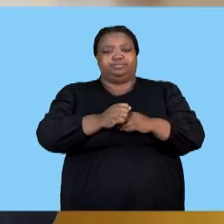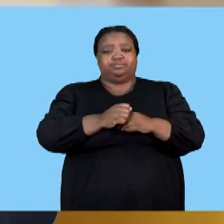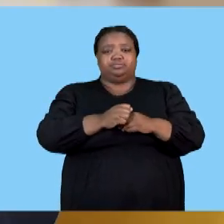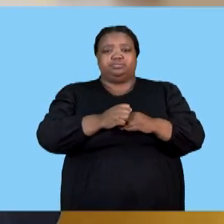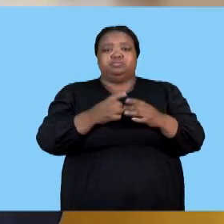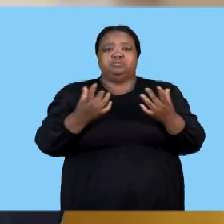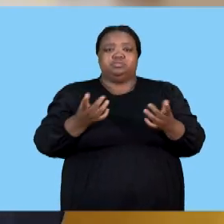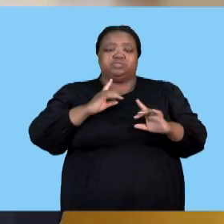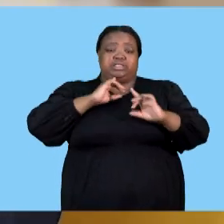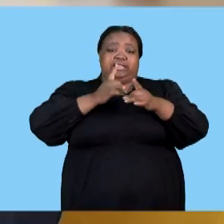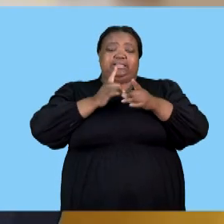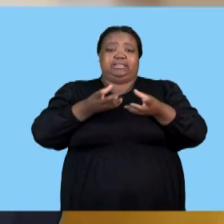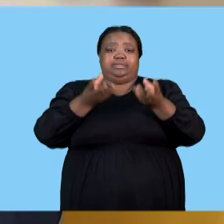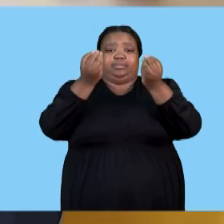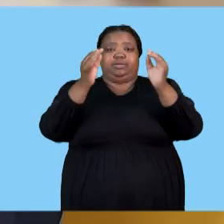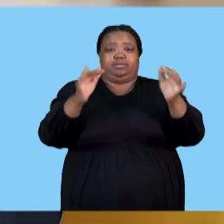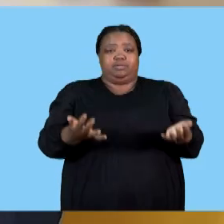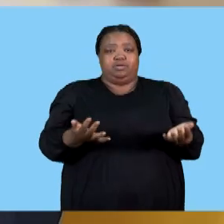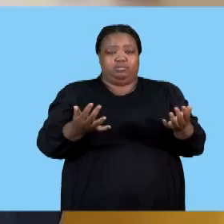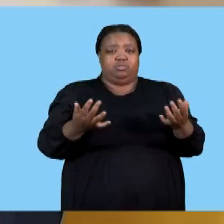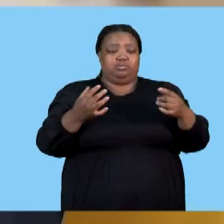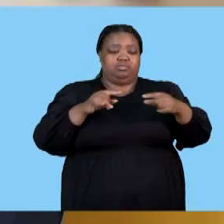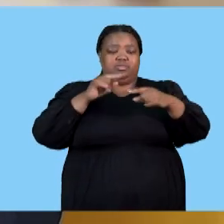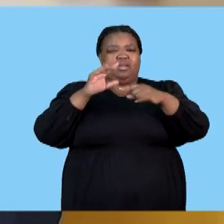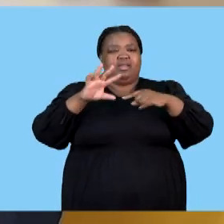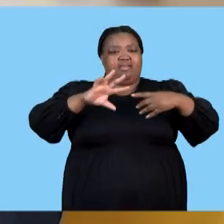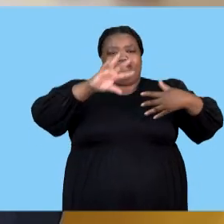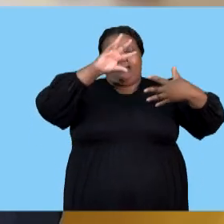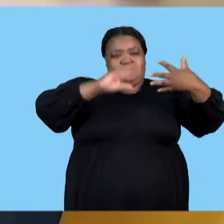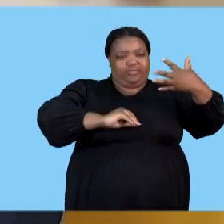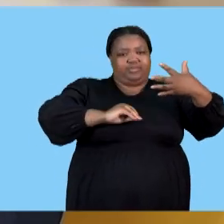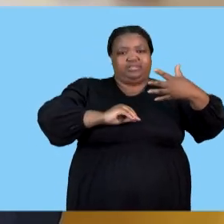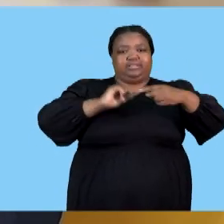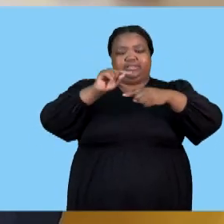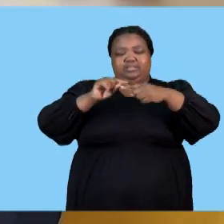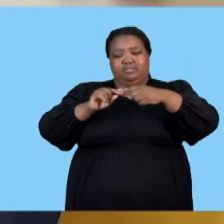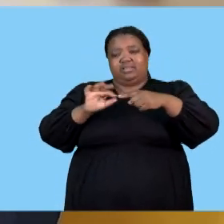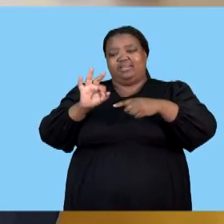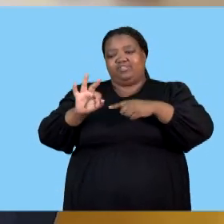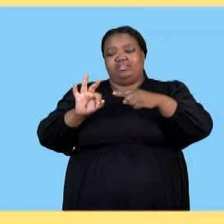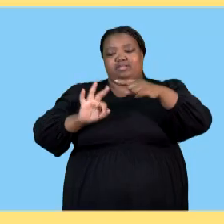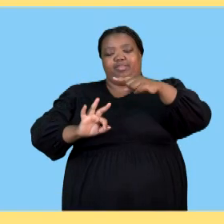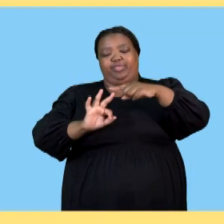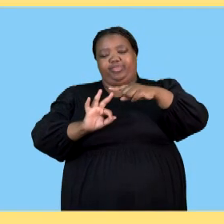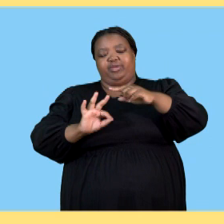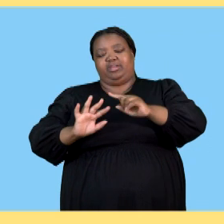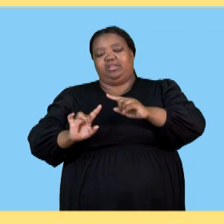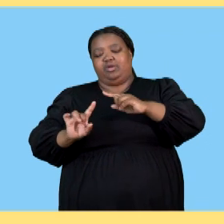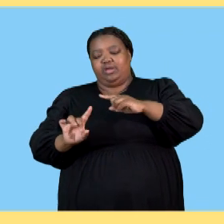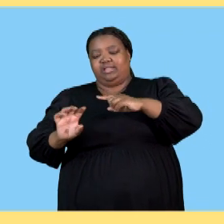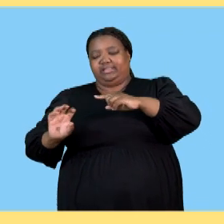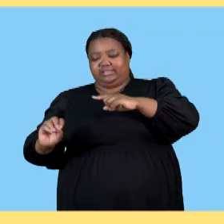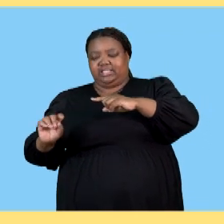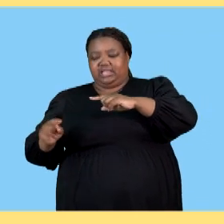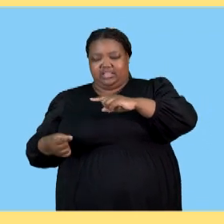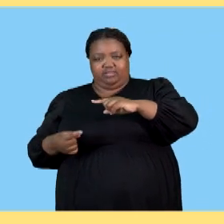Now, for me to get that answer, I must divide everything by 310,000. So